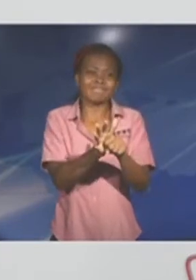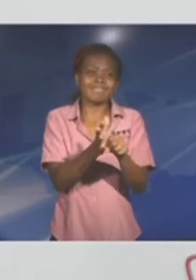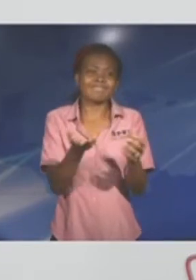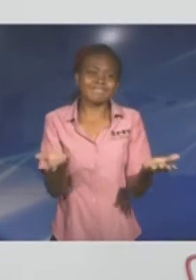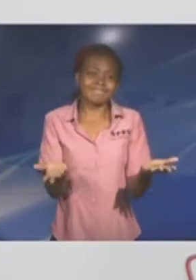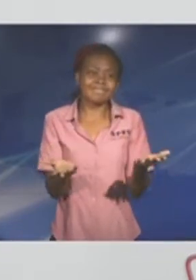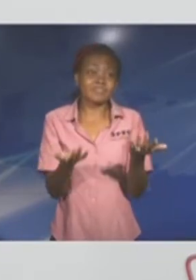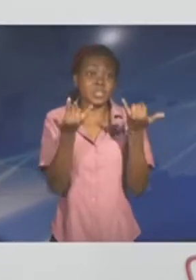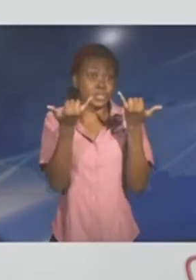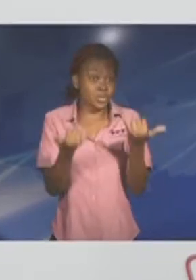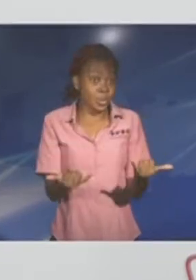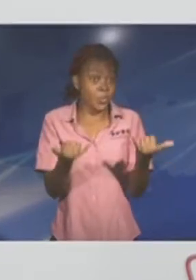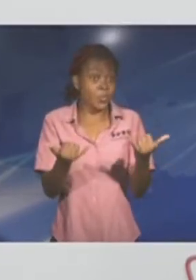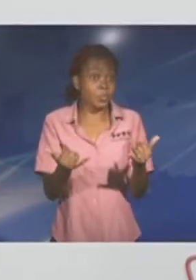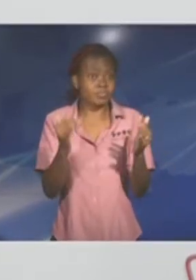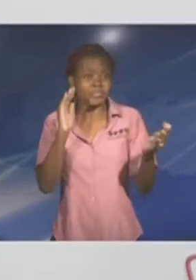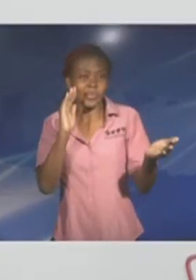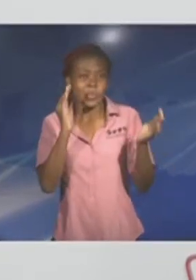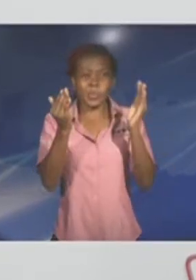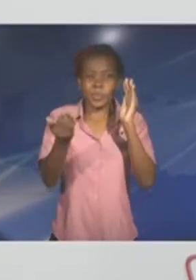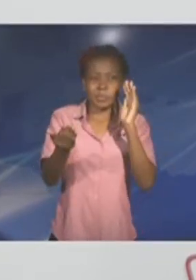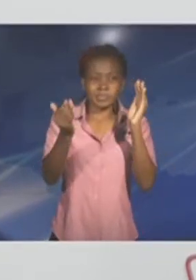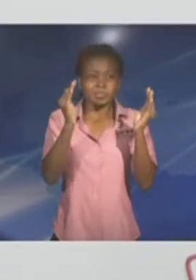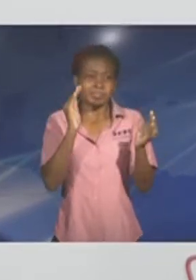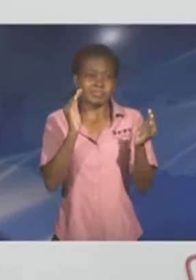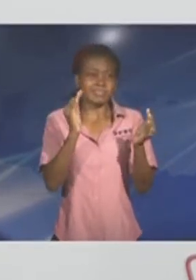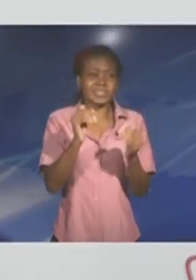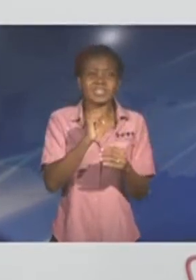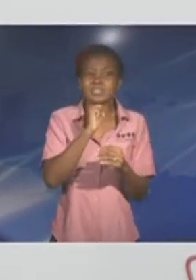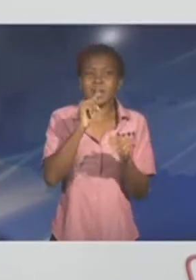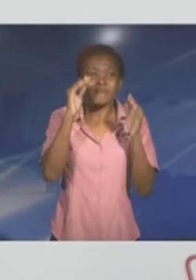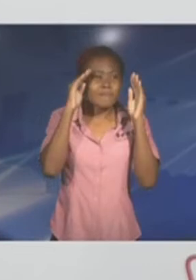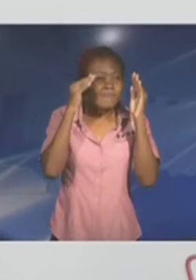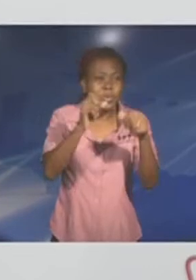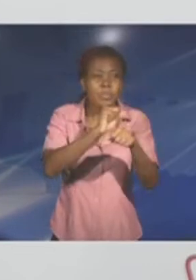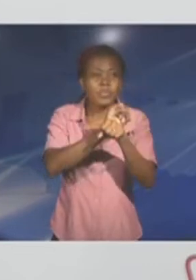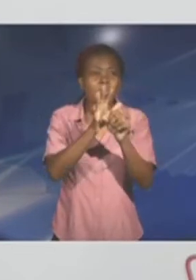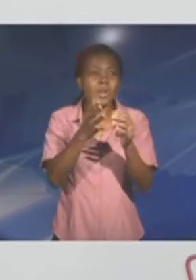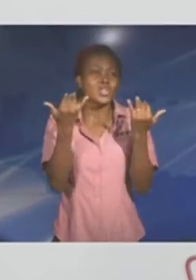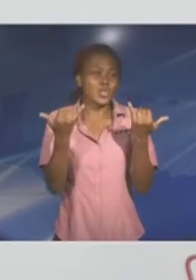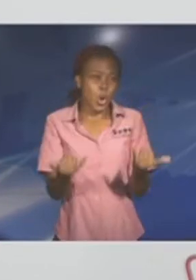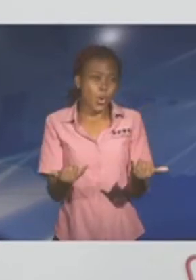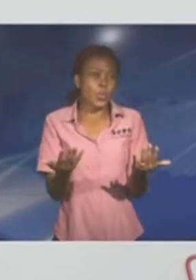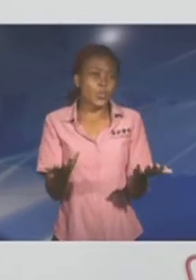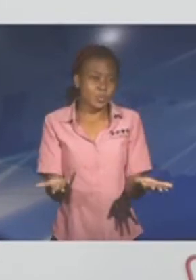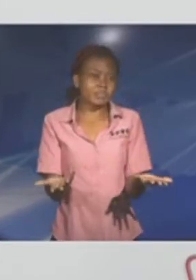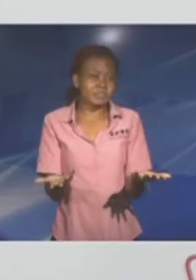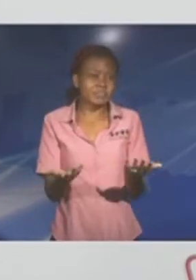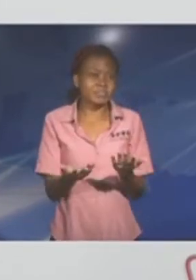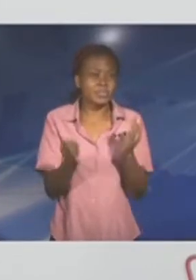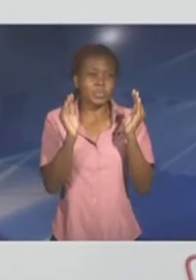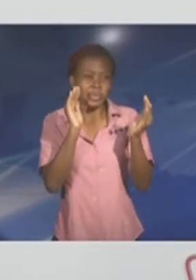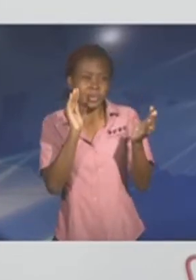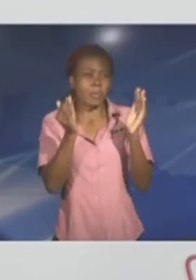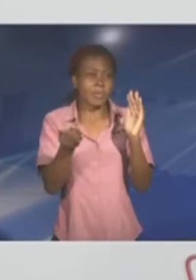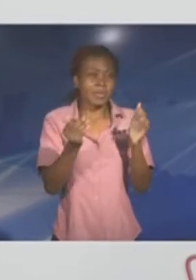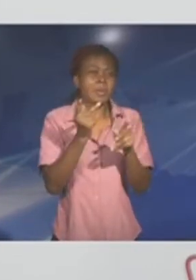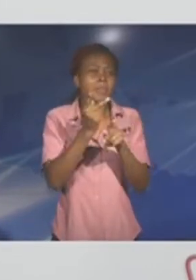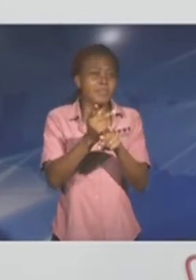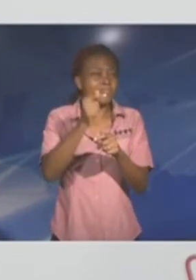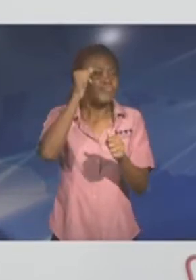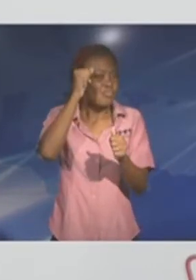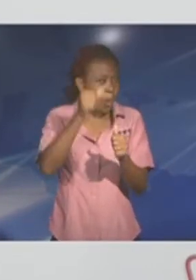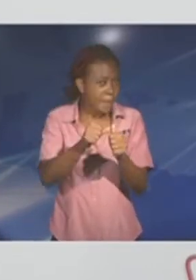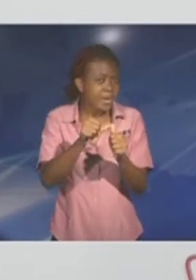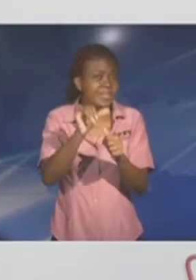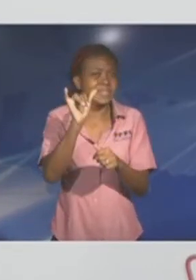at the expense of other testing, because the resources for testing all of these viruses are shared. It's the same people,